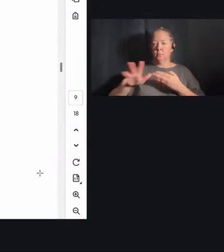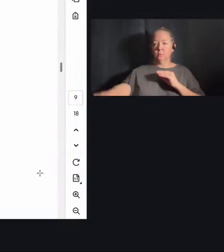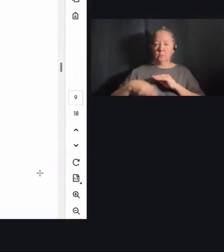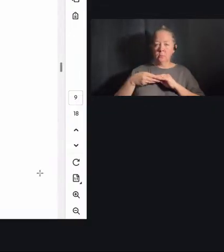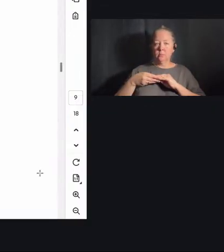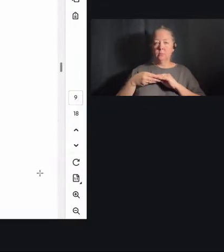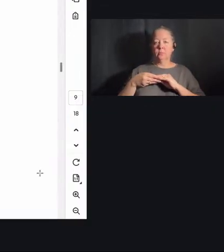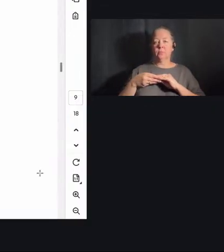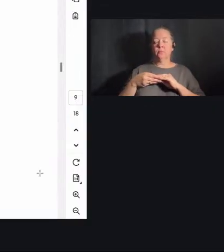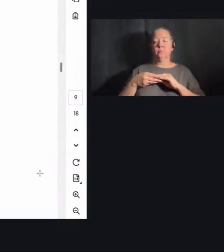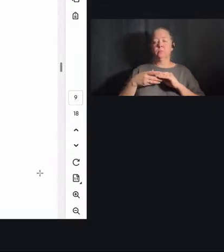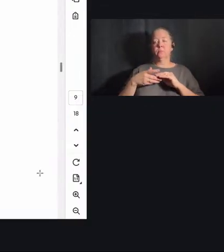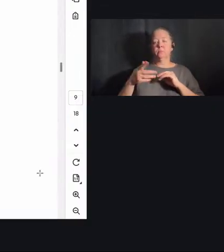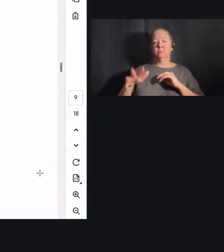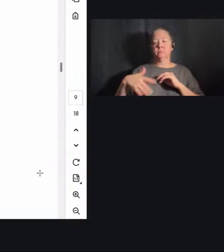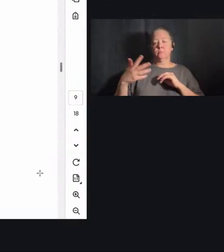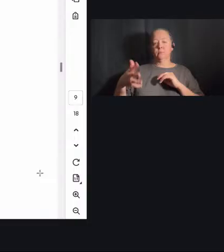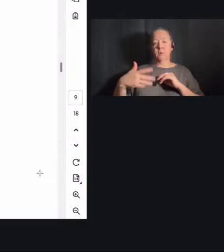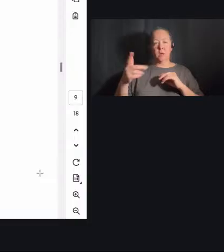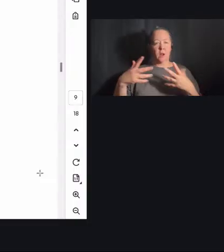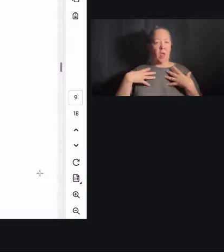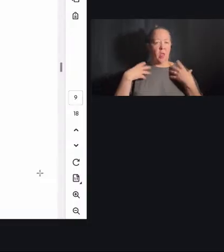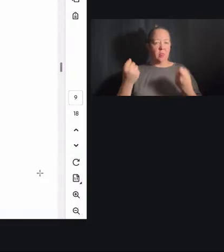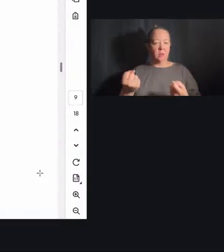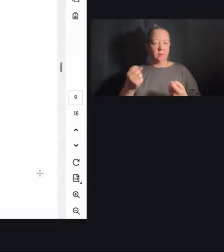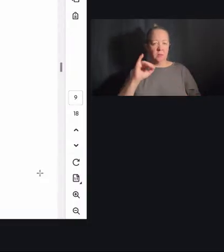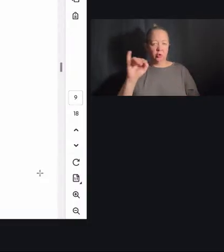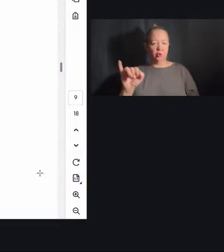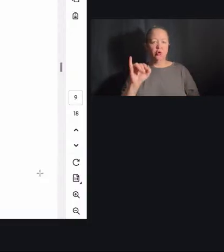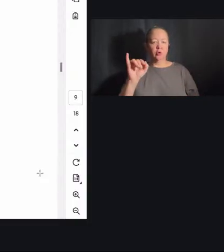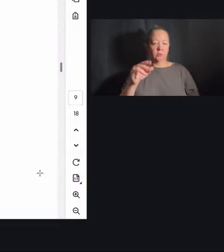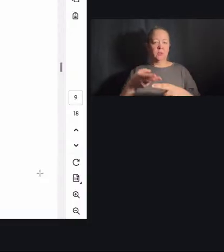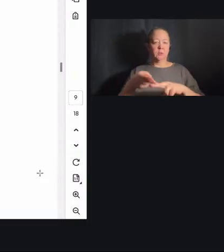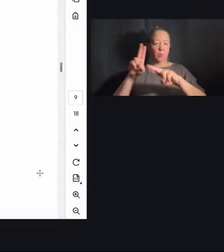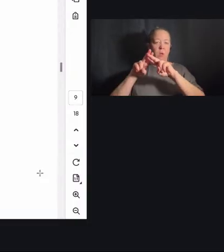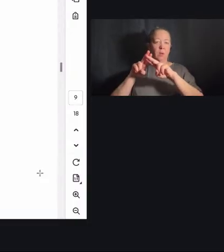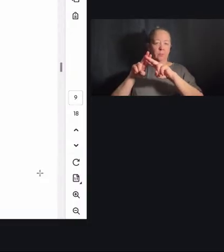the health insurance did go up.